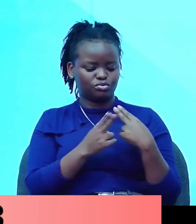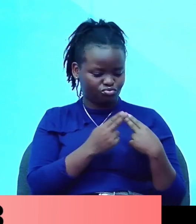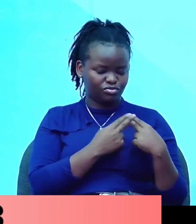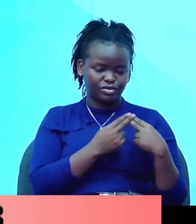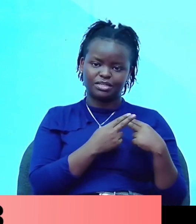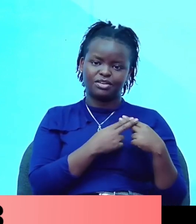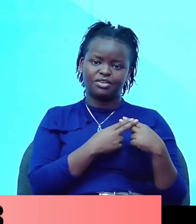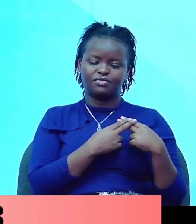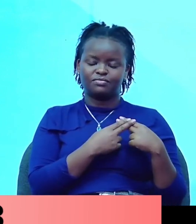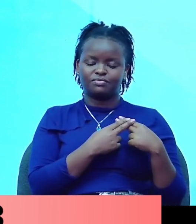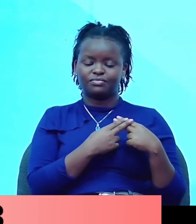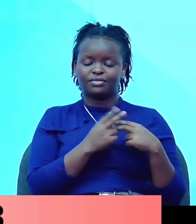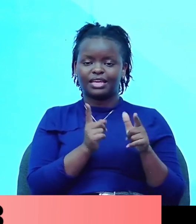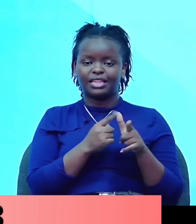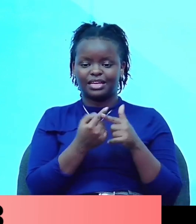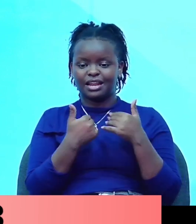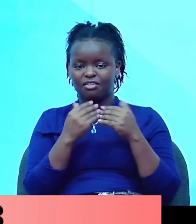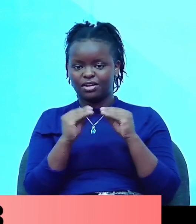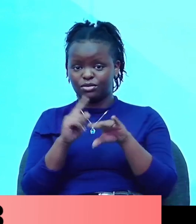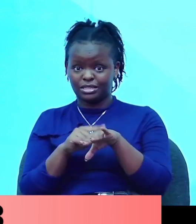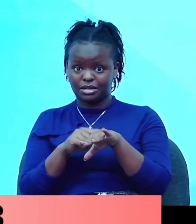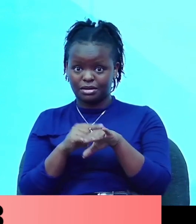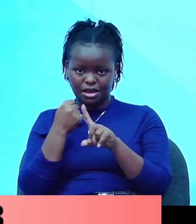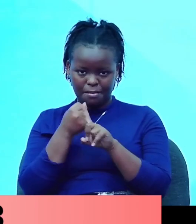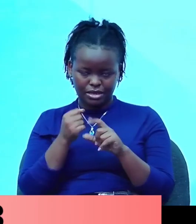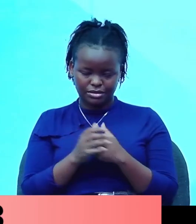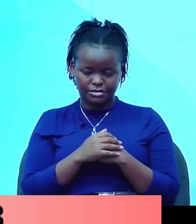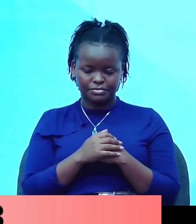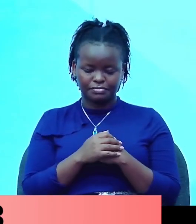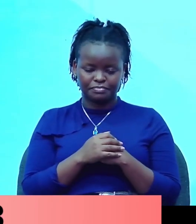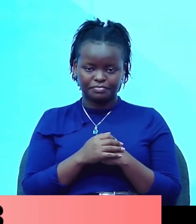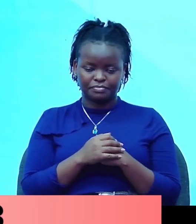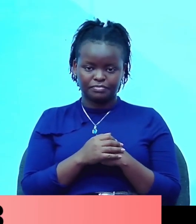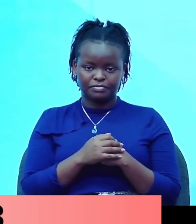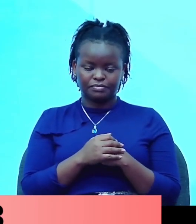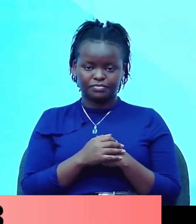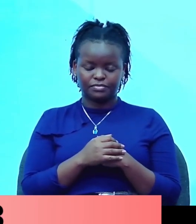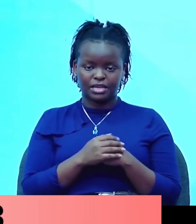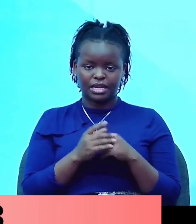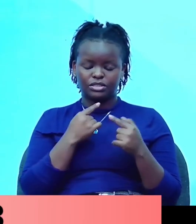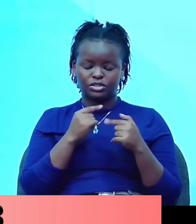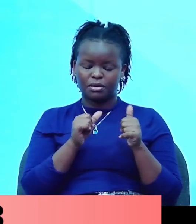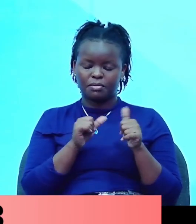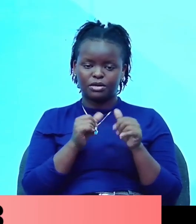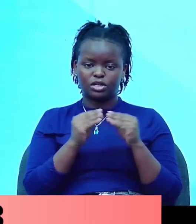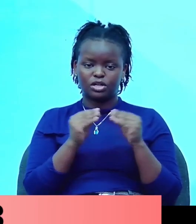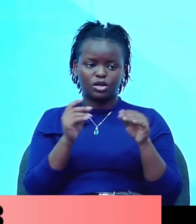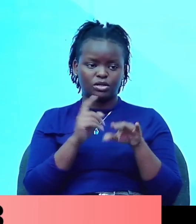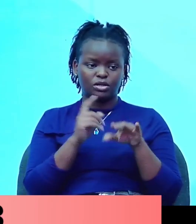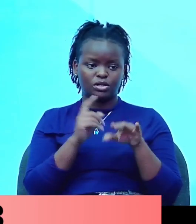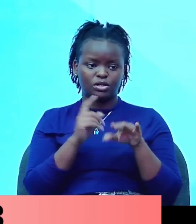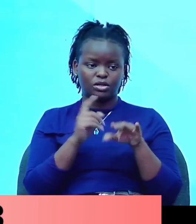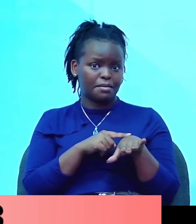doing, then it would have long-term impact. Right. They're talking about long-term impact. One word